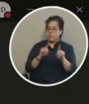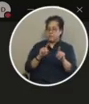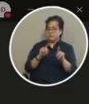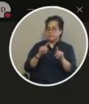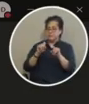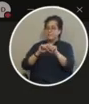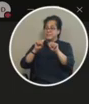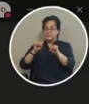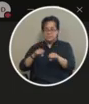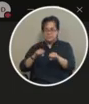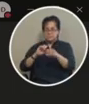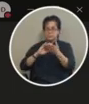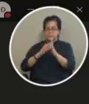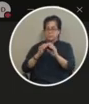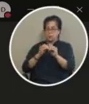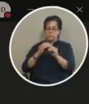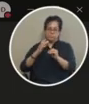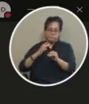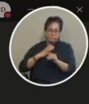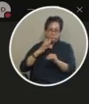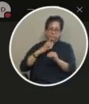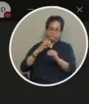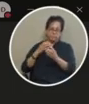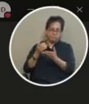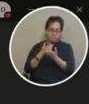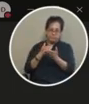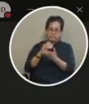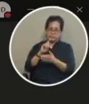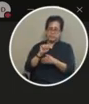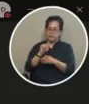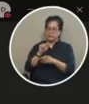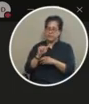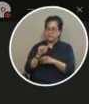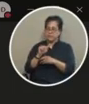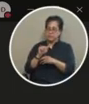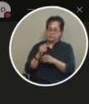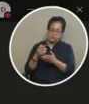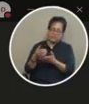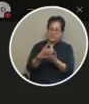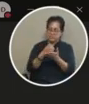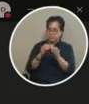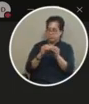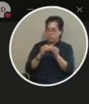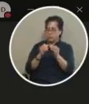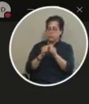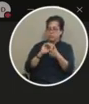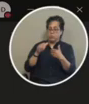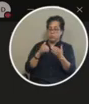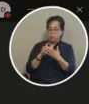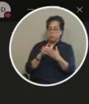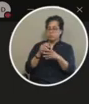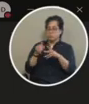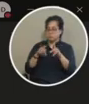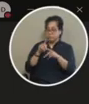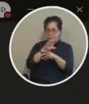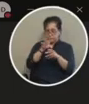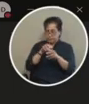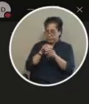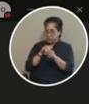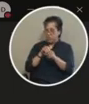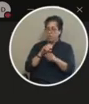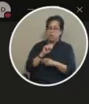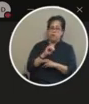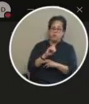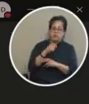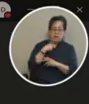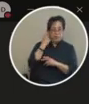the system becoming more sophisticated and the data being aggregated more effectively with all the partners that are in it. I do think there